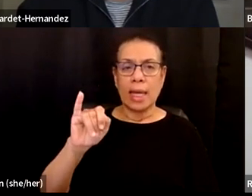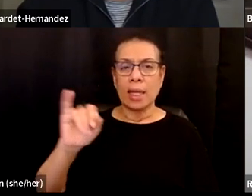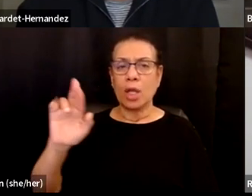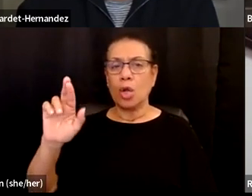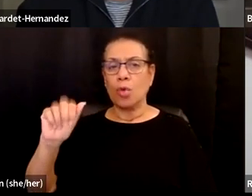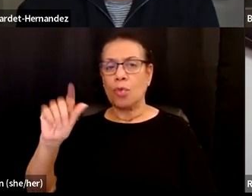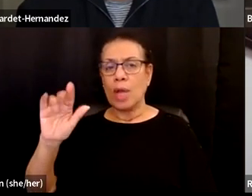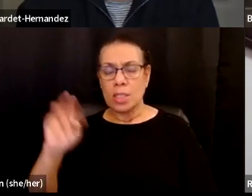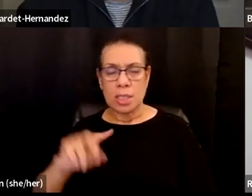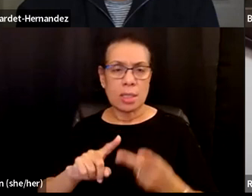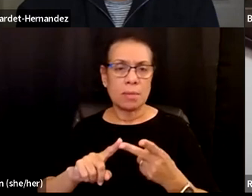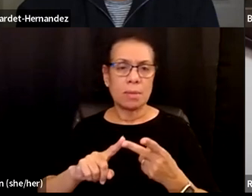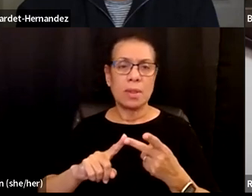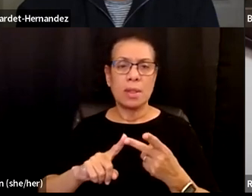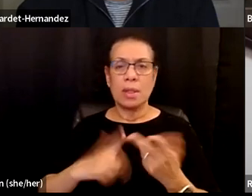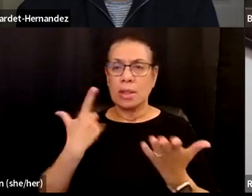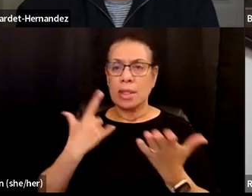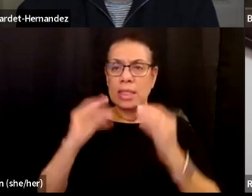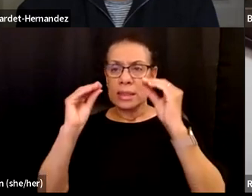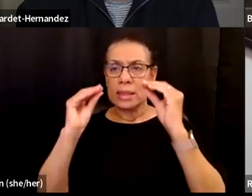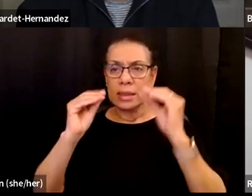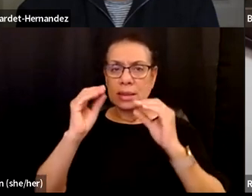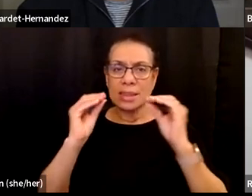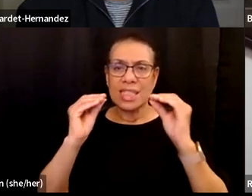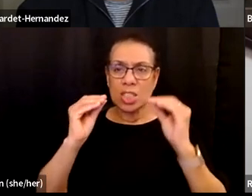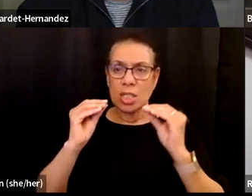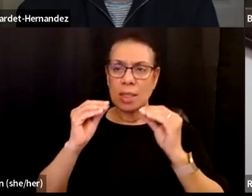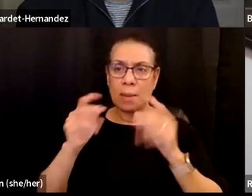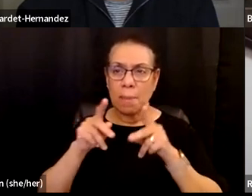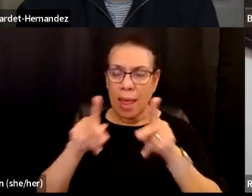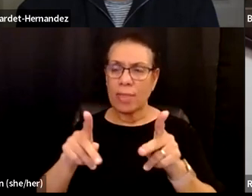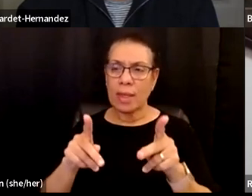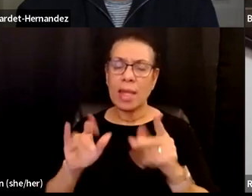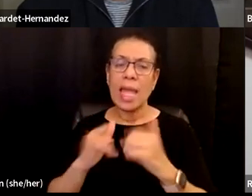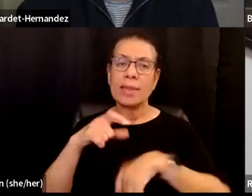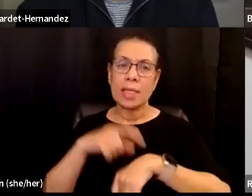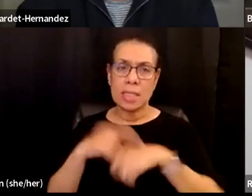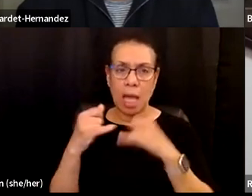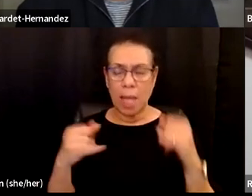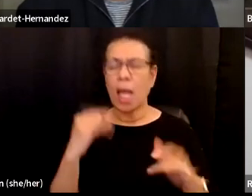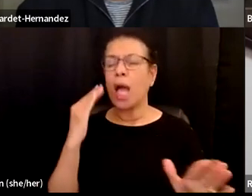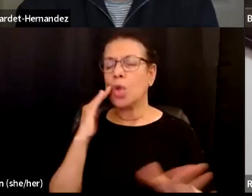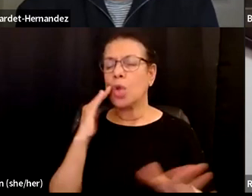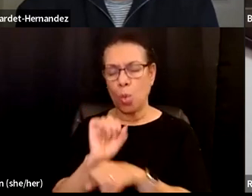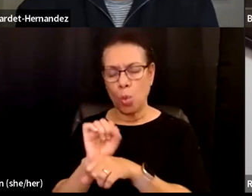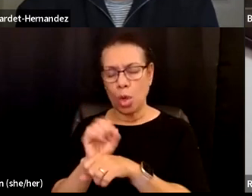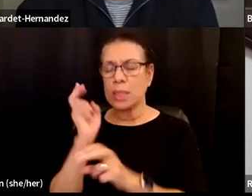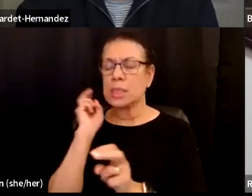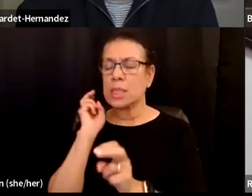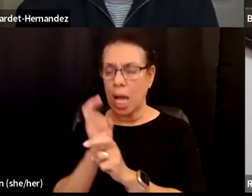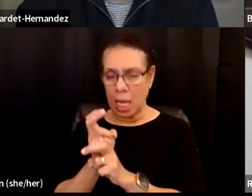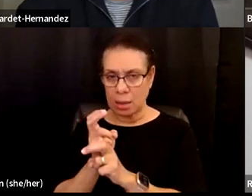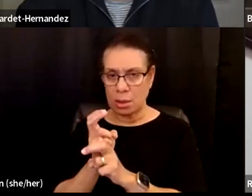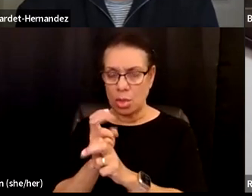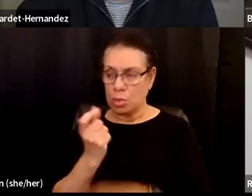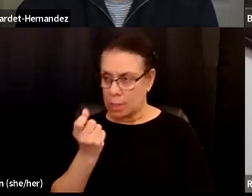pedagogies doing that efficiently and doing so in a timely fashion i know the work is tough uh to to really get a